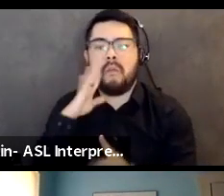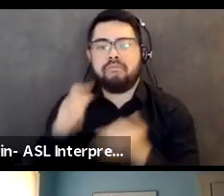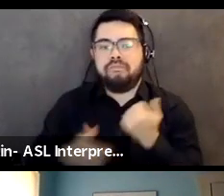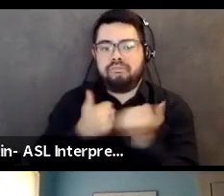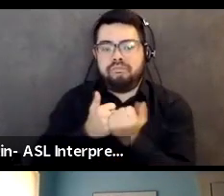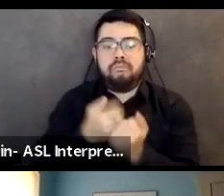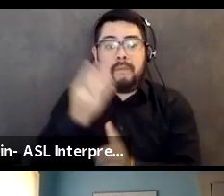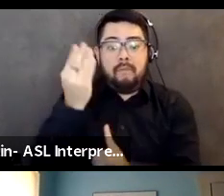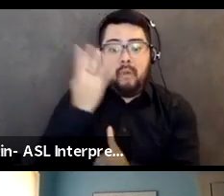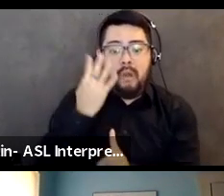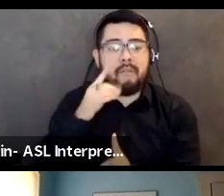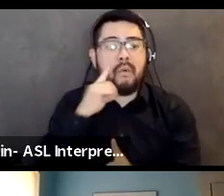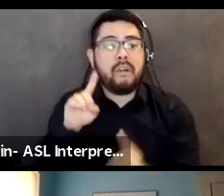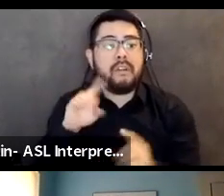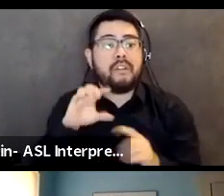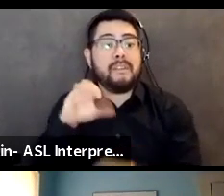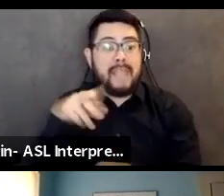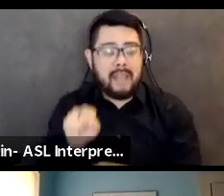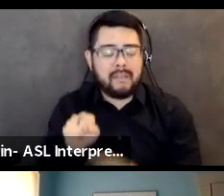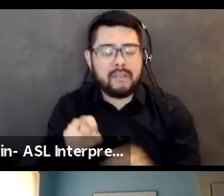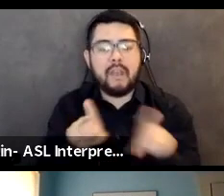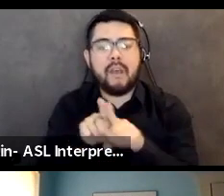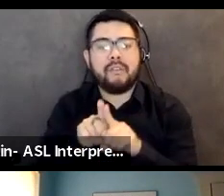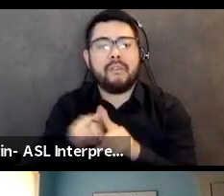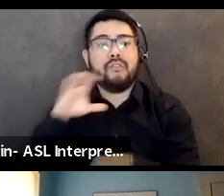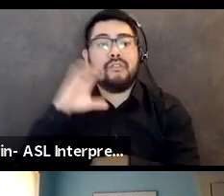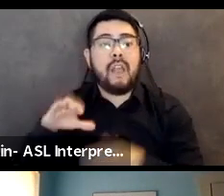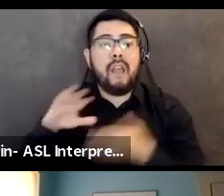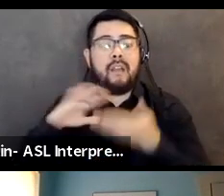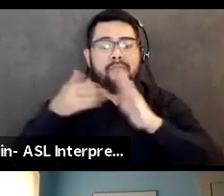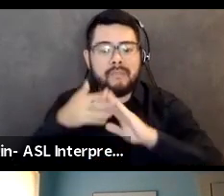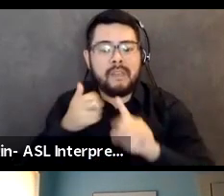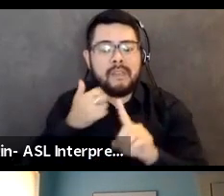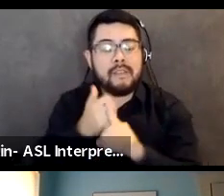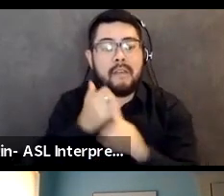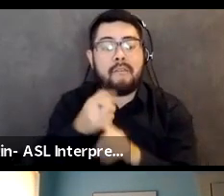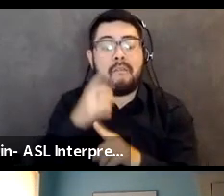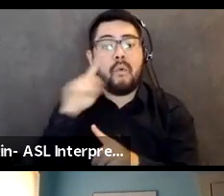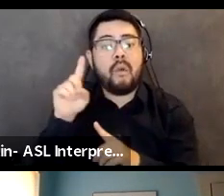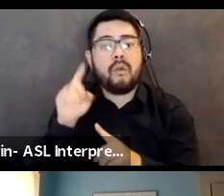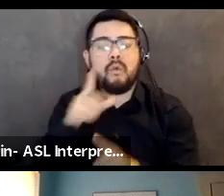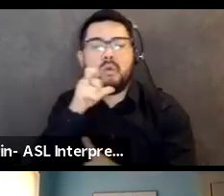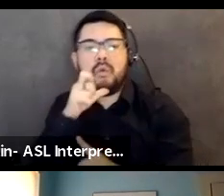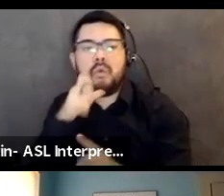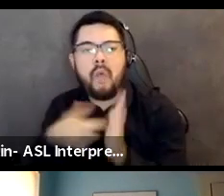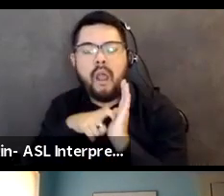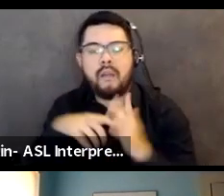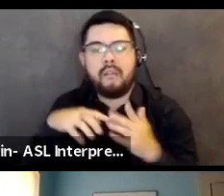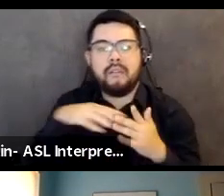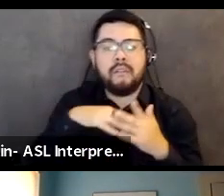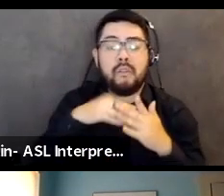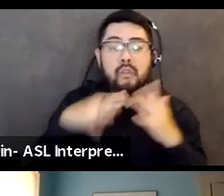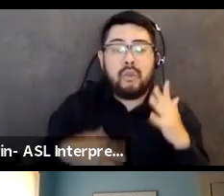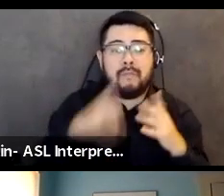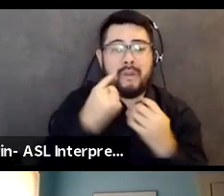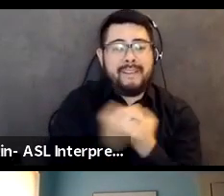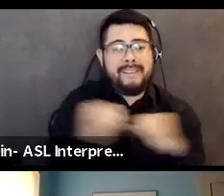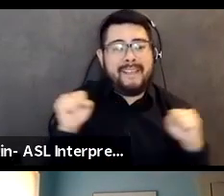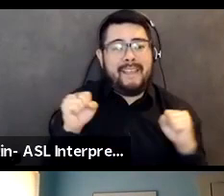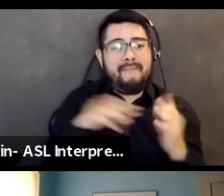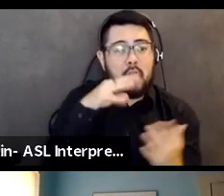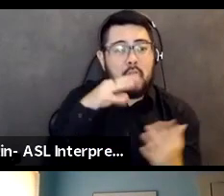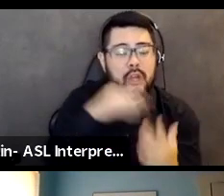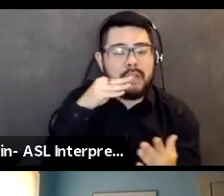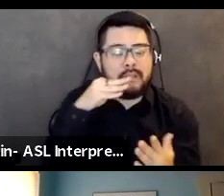chicago determine who may need a safe space for their children to be educated during our remote learning environment we are